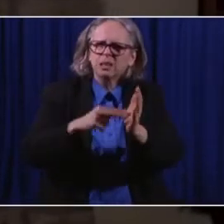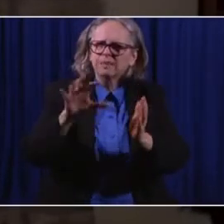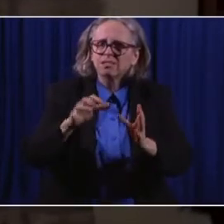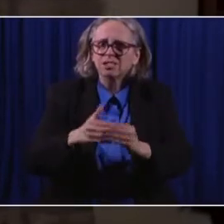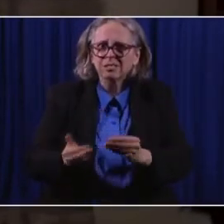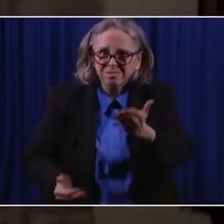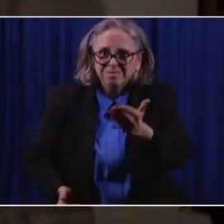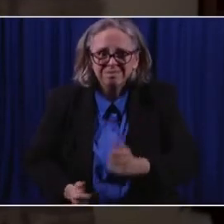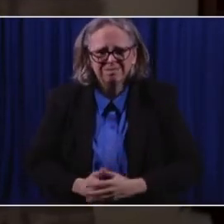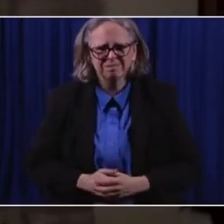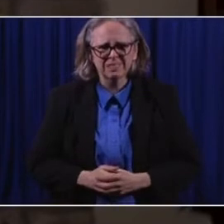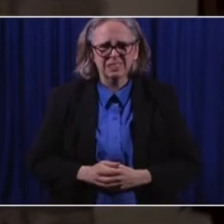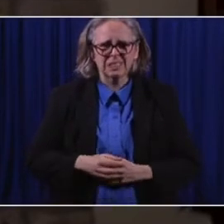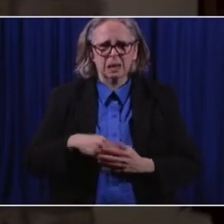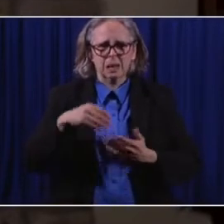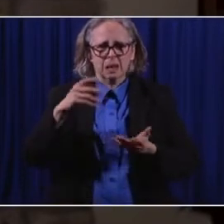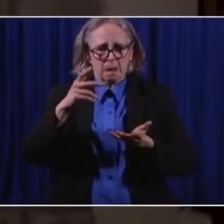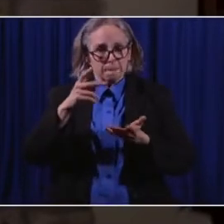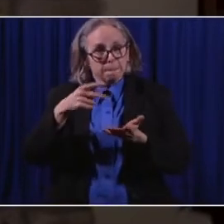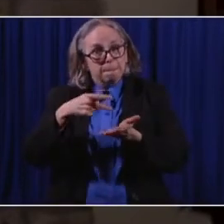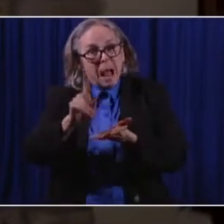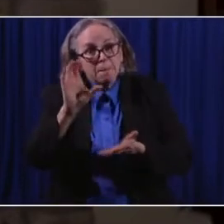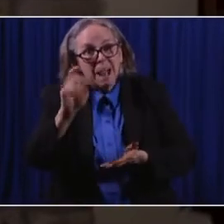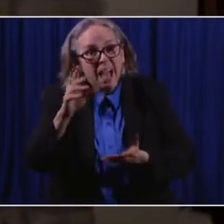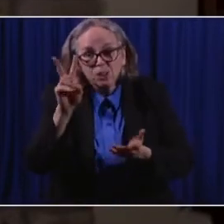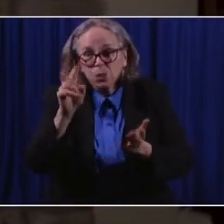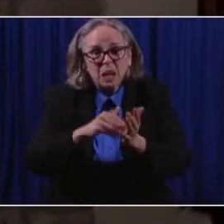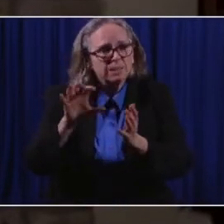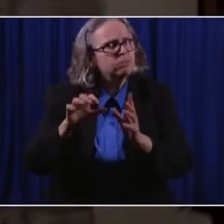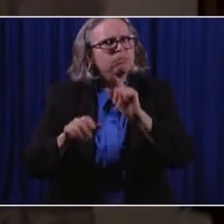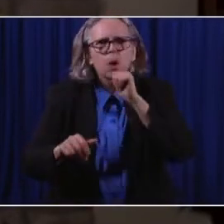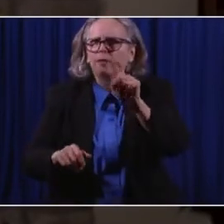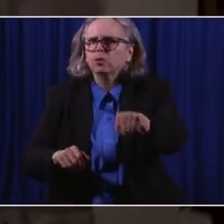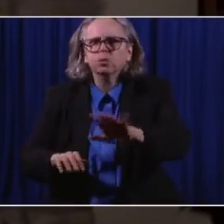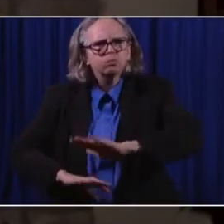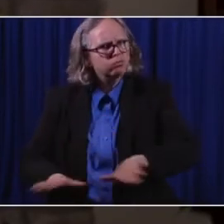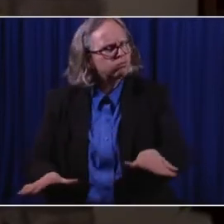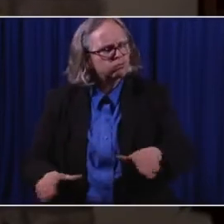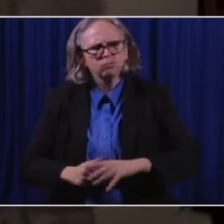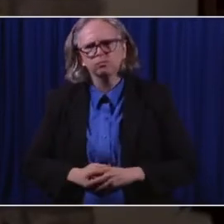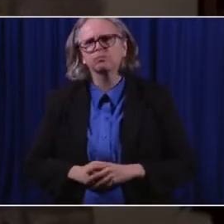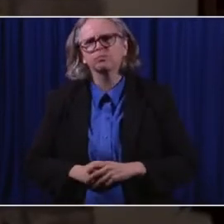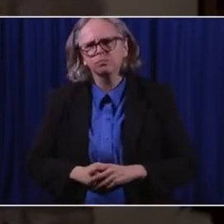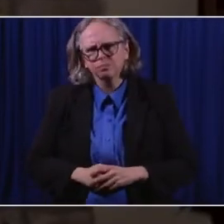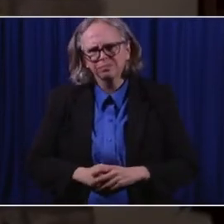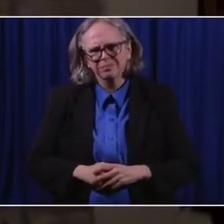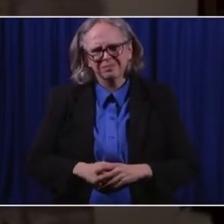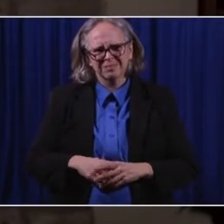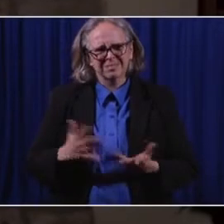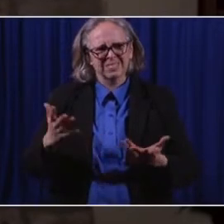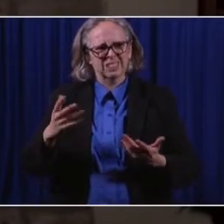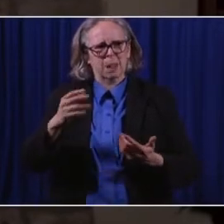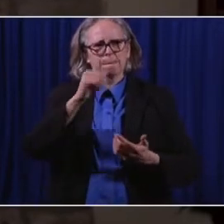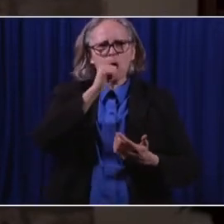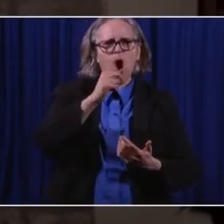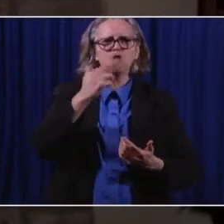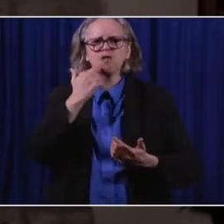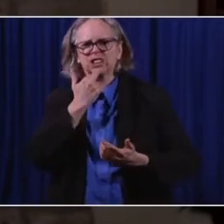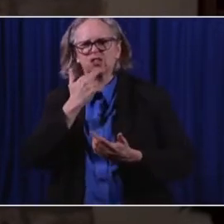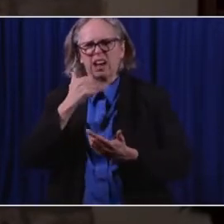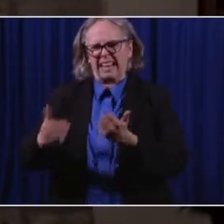be repaid. While the program is referred to as the Bar and Restaurant Assistance Fund, more than bars and restaurants